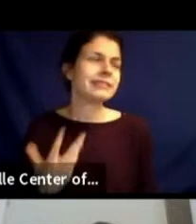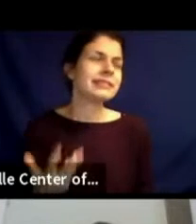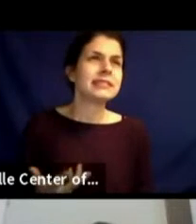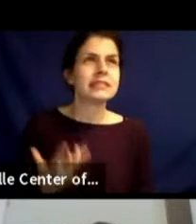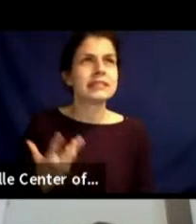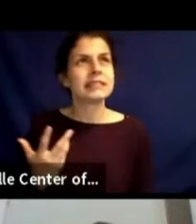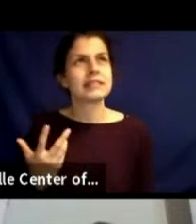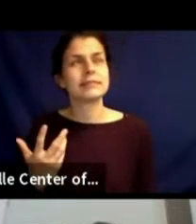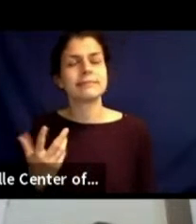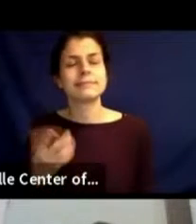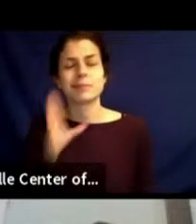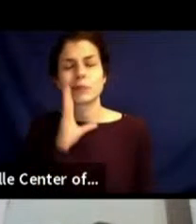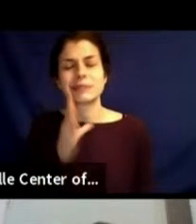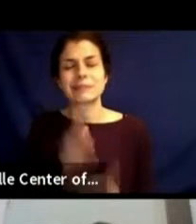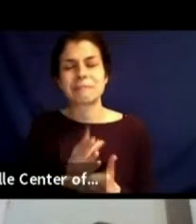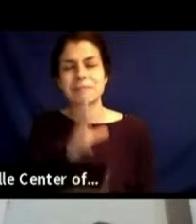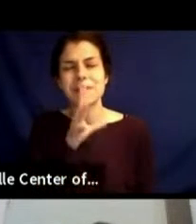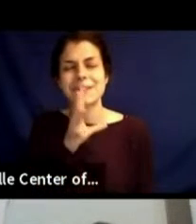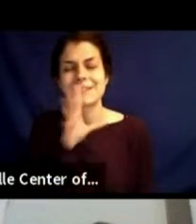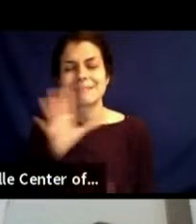going to stop talking.